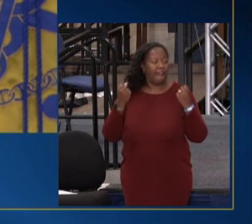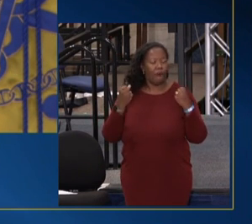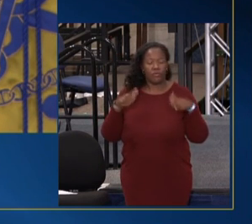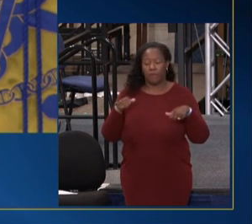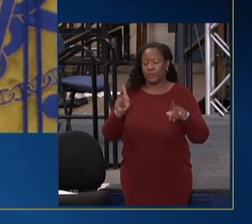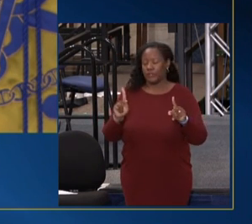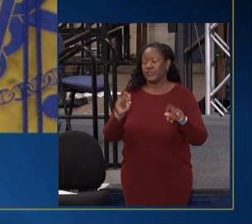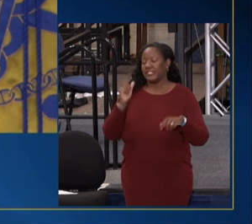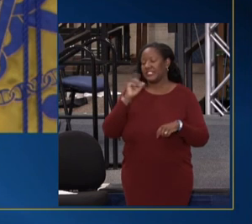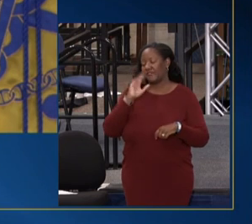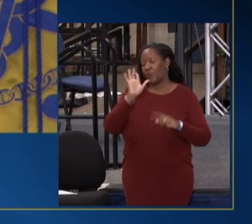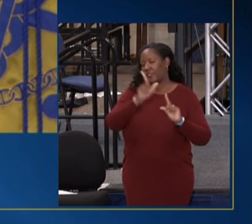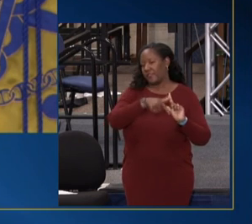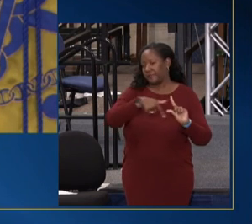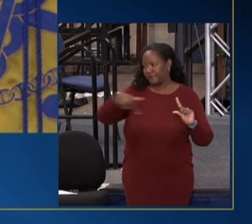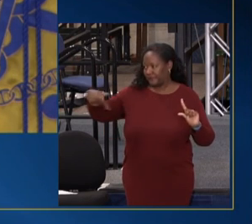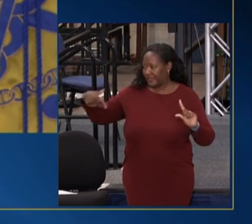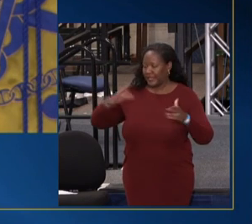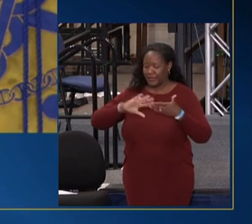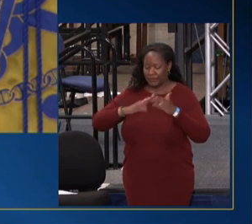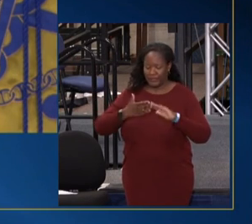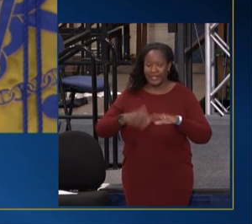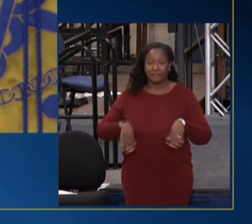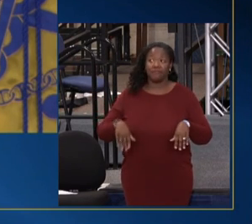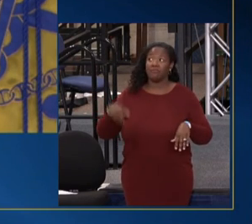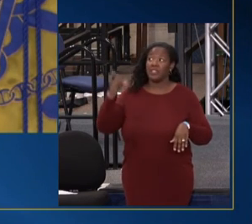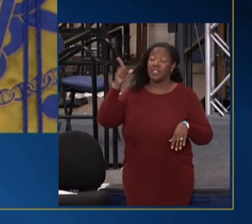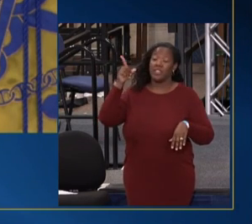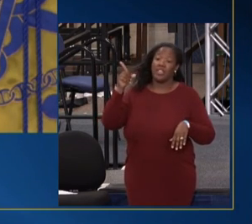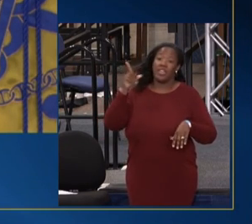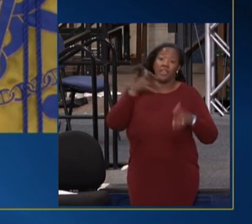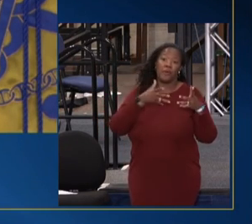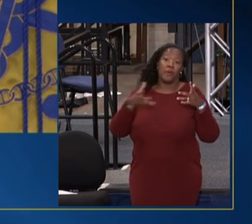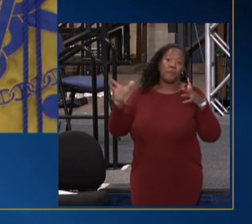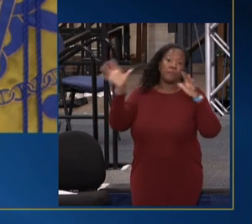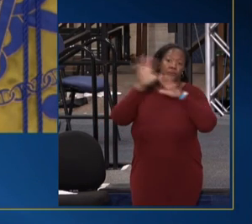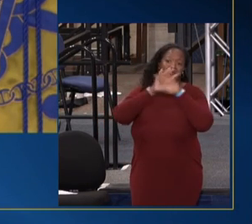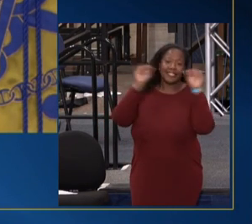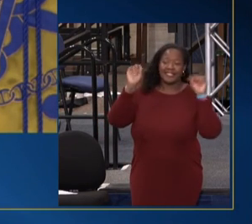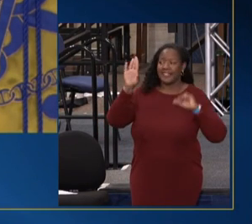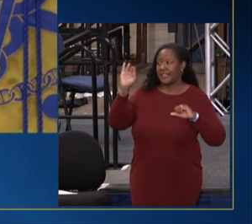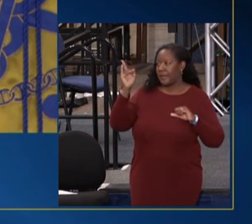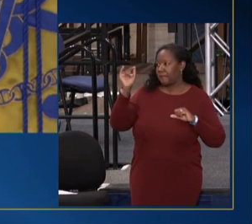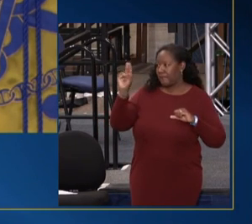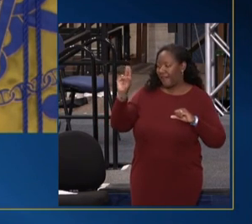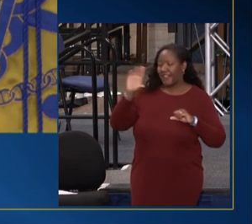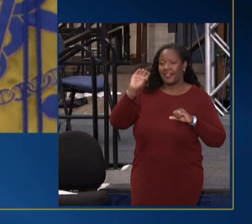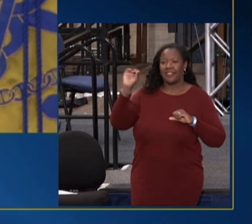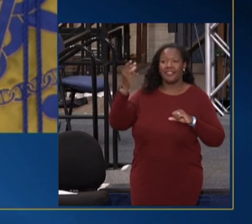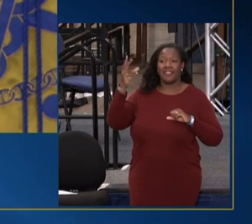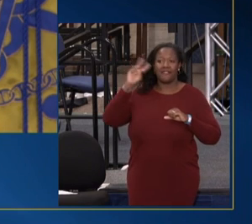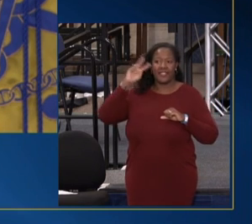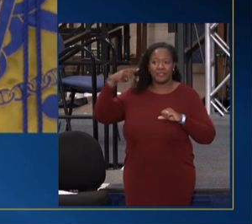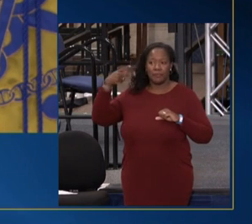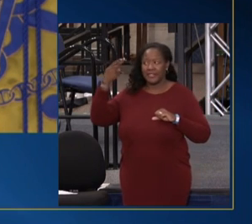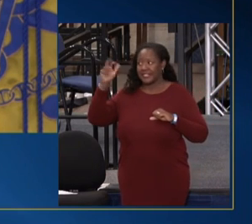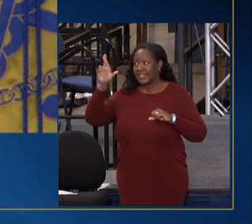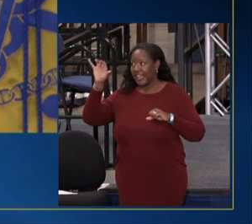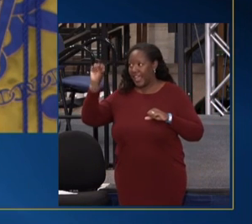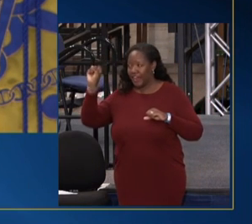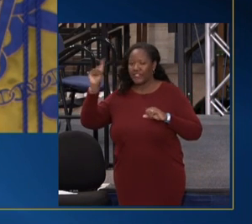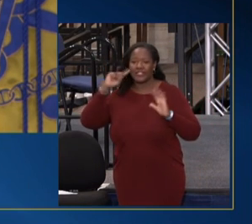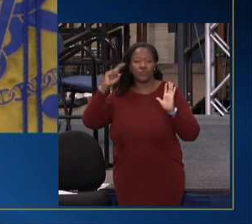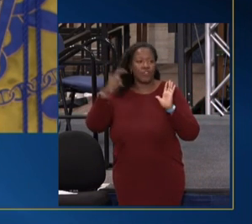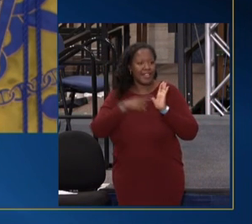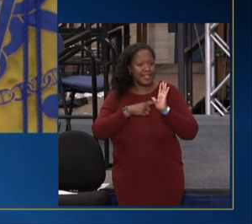LGBTQI+ community. And the Biden-Harris administration, as I'm sure you have heard throughout, recognizes and utilizes the